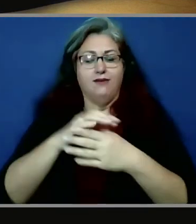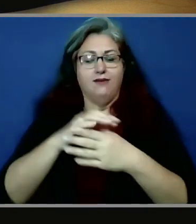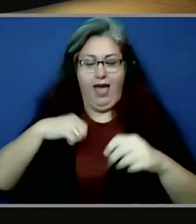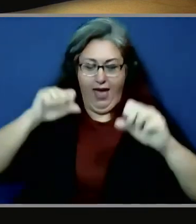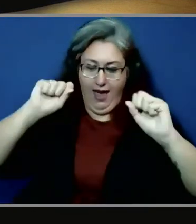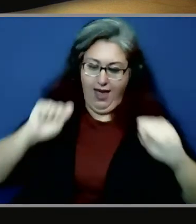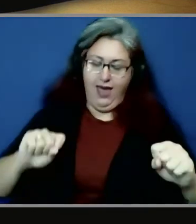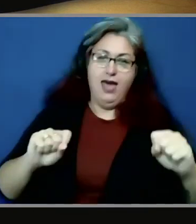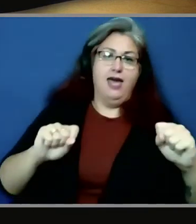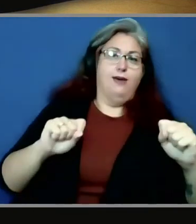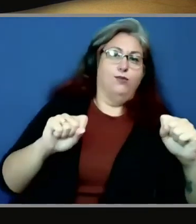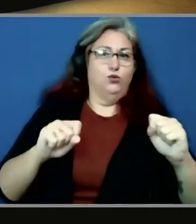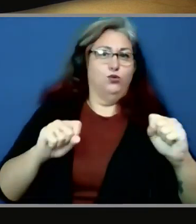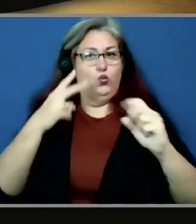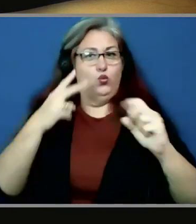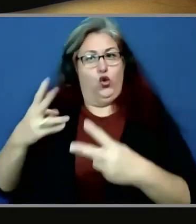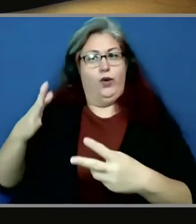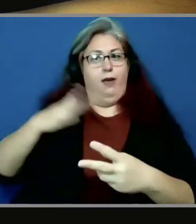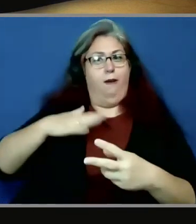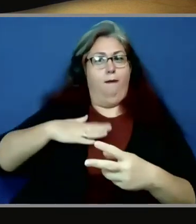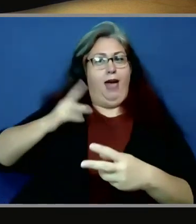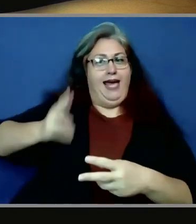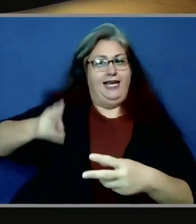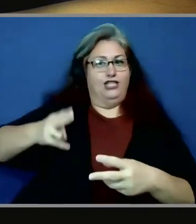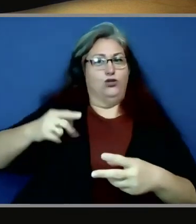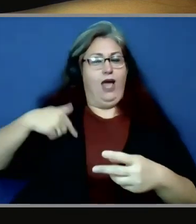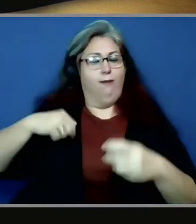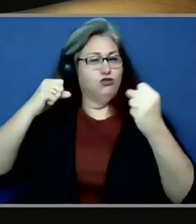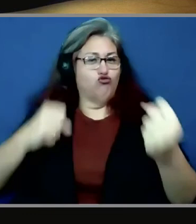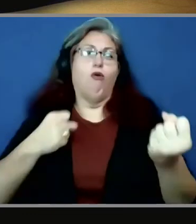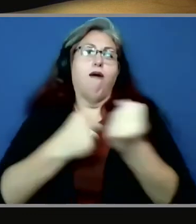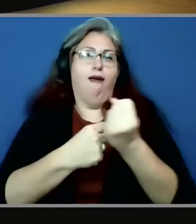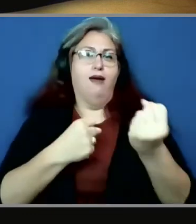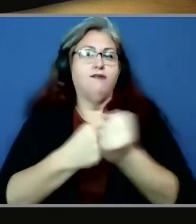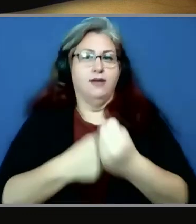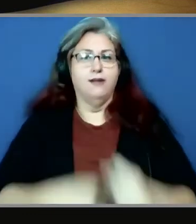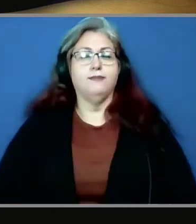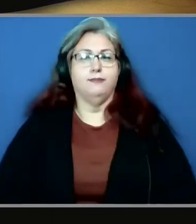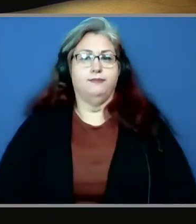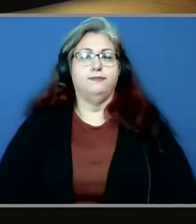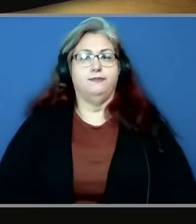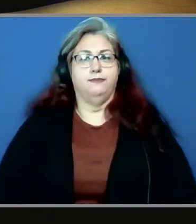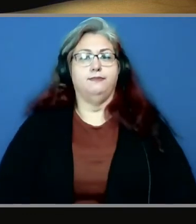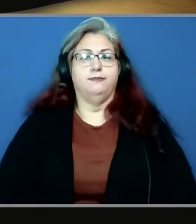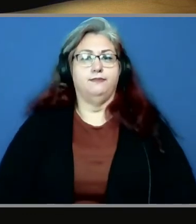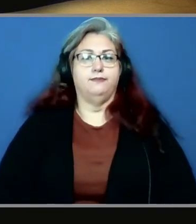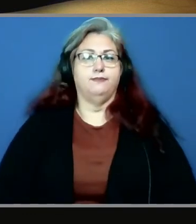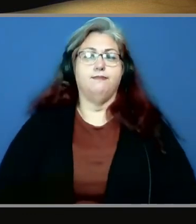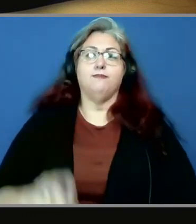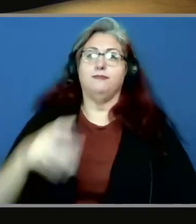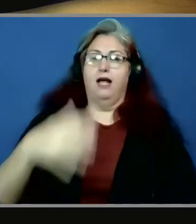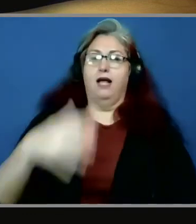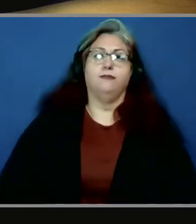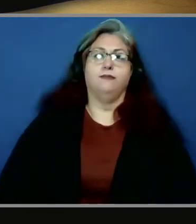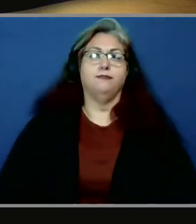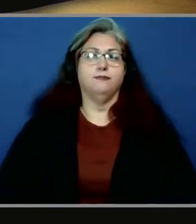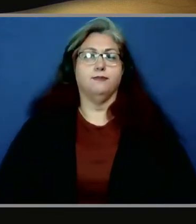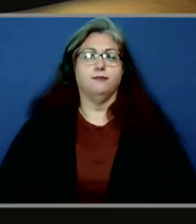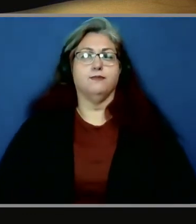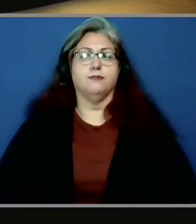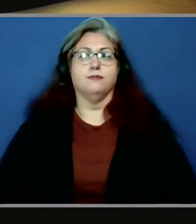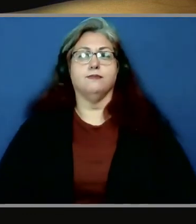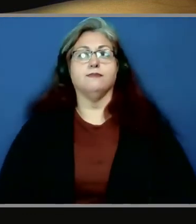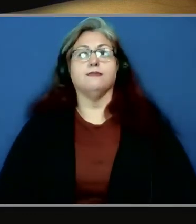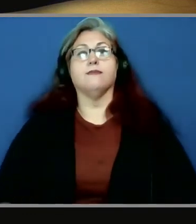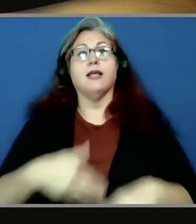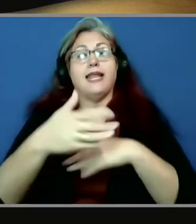my track record of being a strong advocate. Mahalo. This is Alohilani. Next